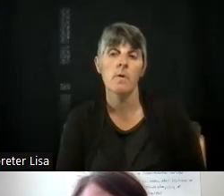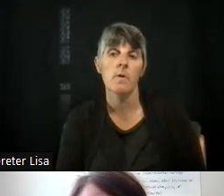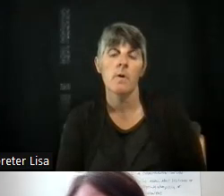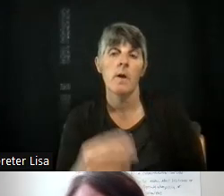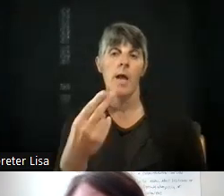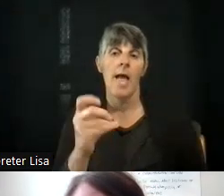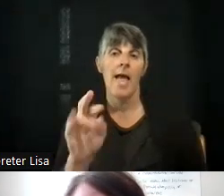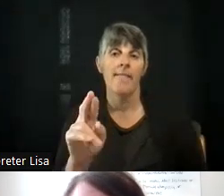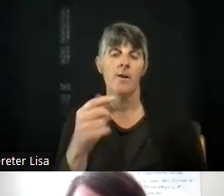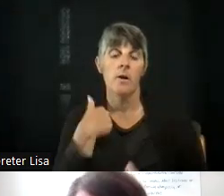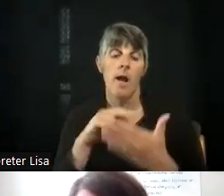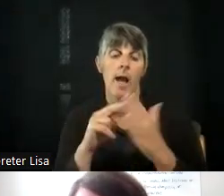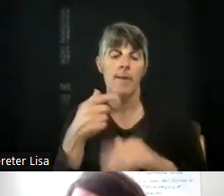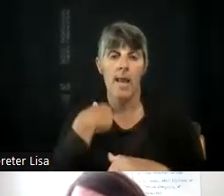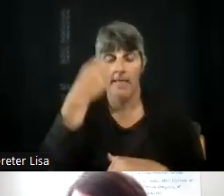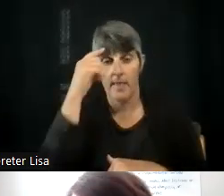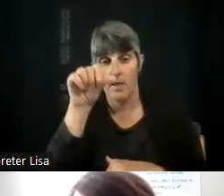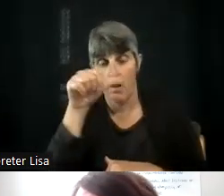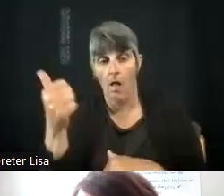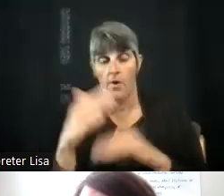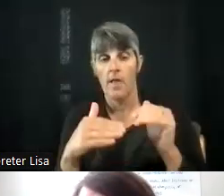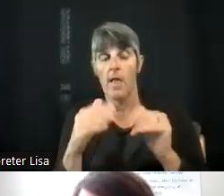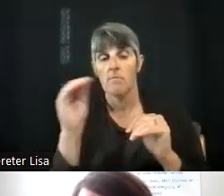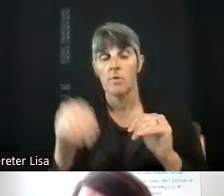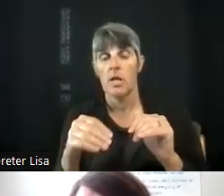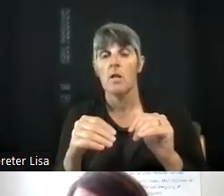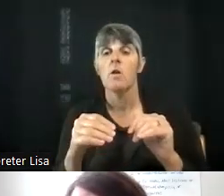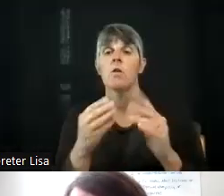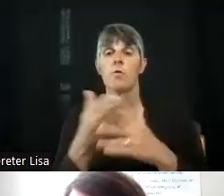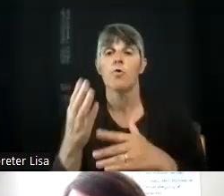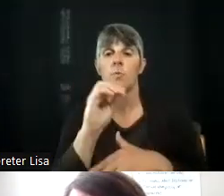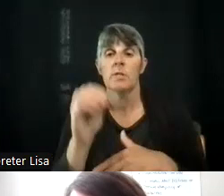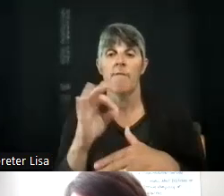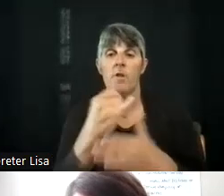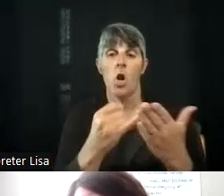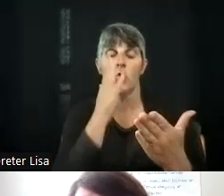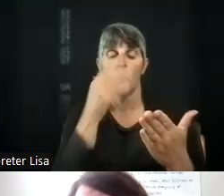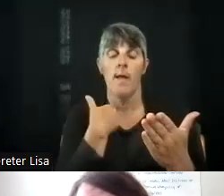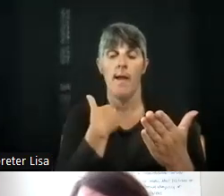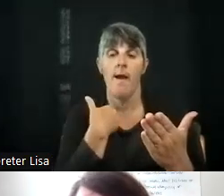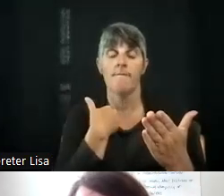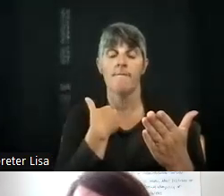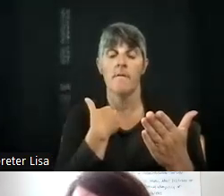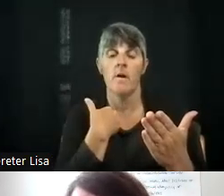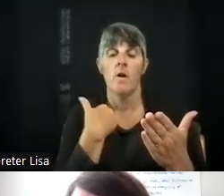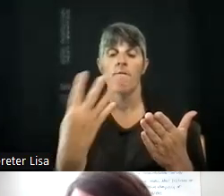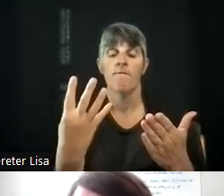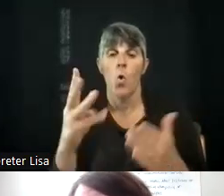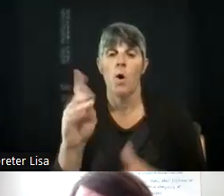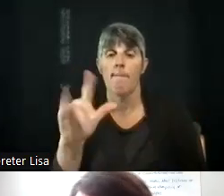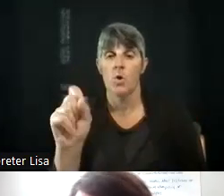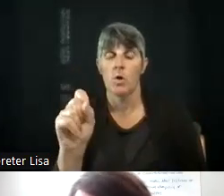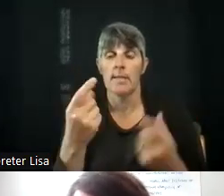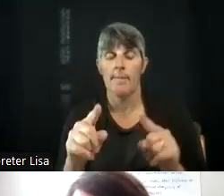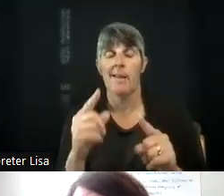I mean, I think outside of percent for the through percent for the arts, we're going to have 4 murals happening,